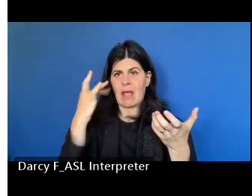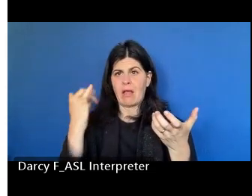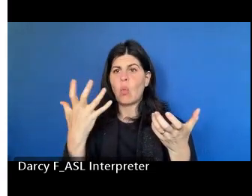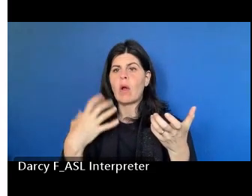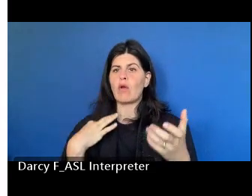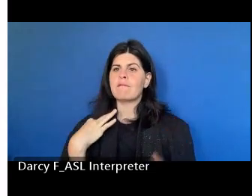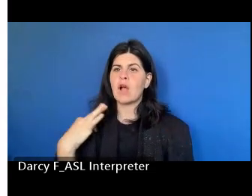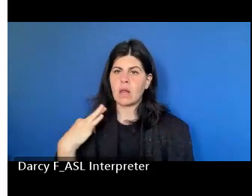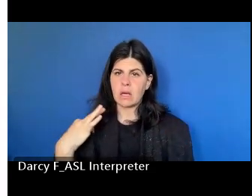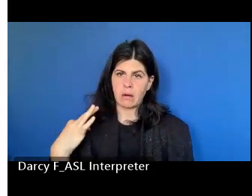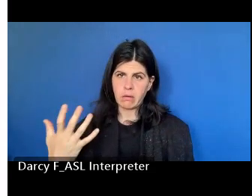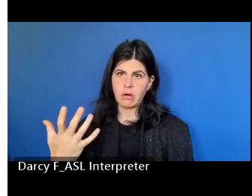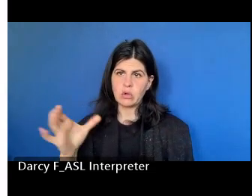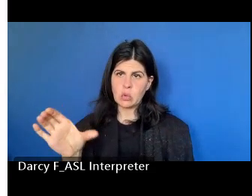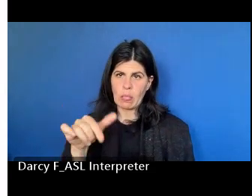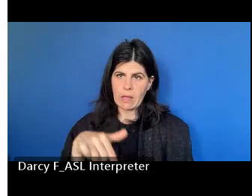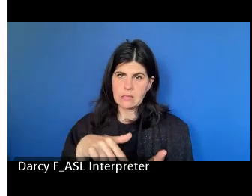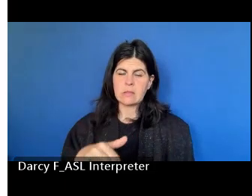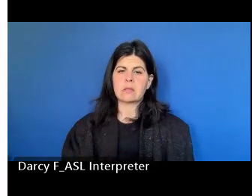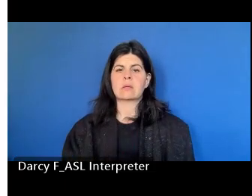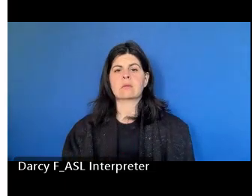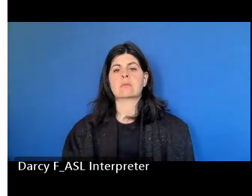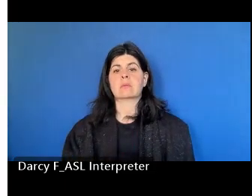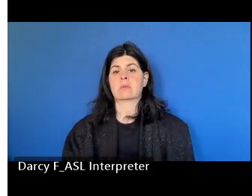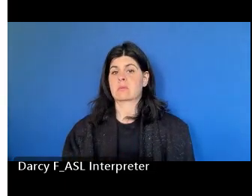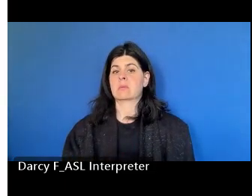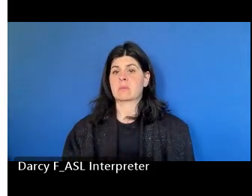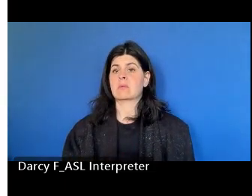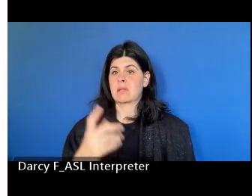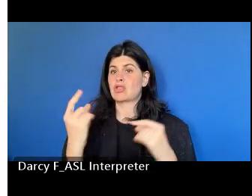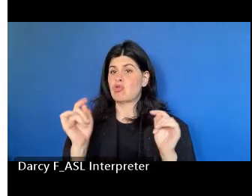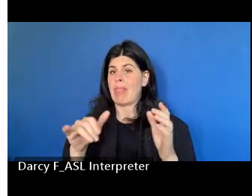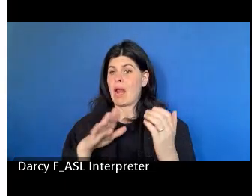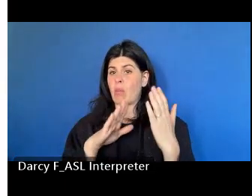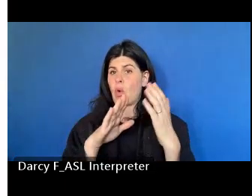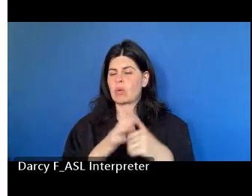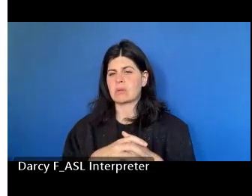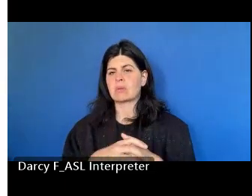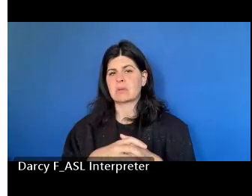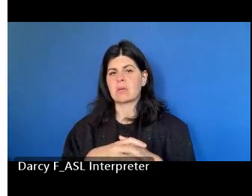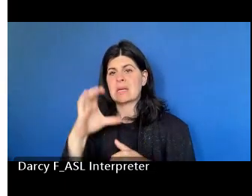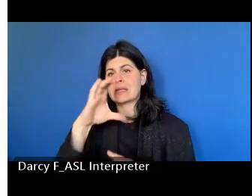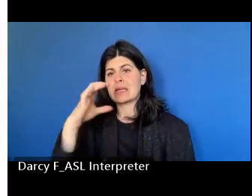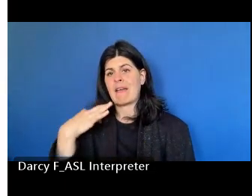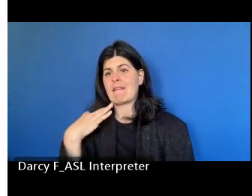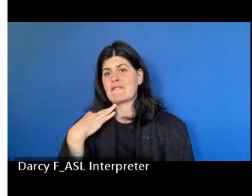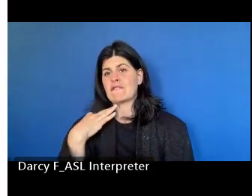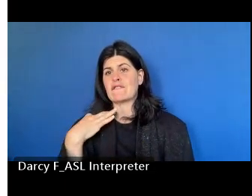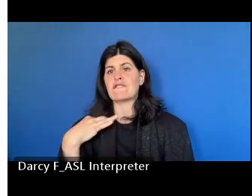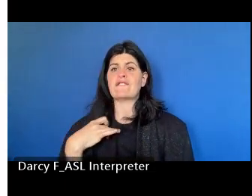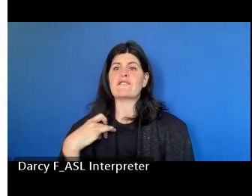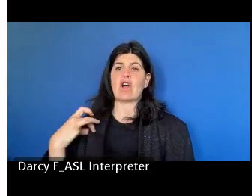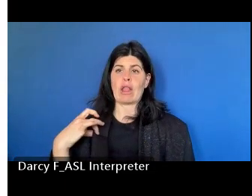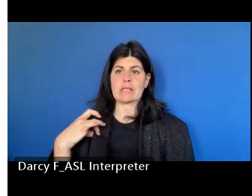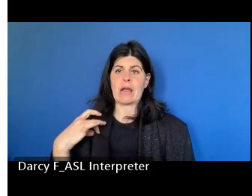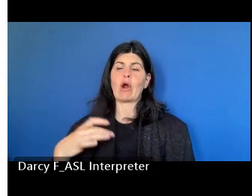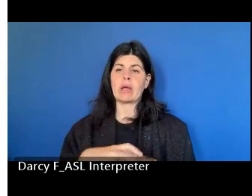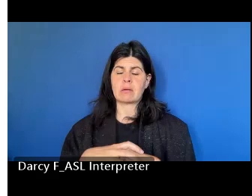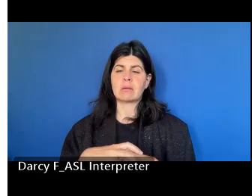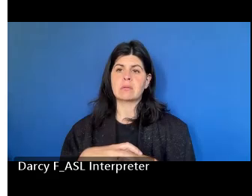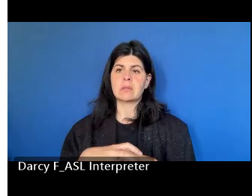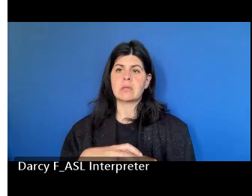voluntarily do this. How about we go take that approach, that they seek voluntary pilot areas.